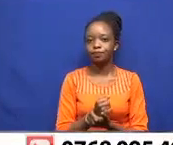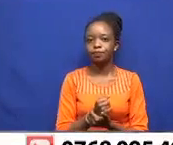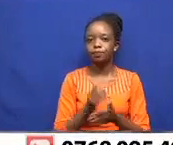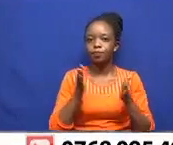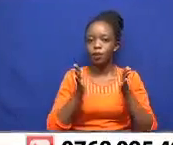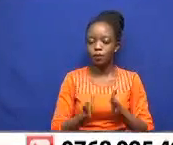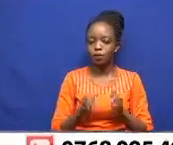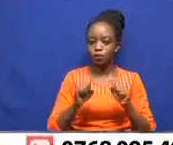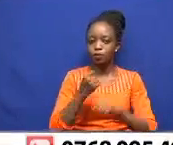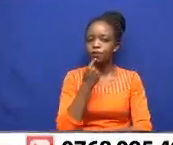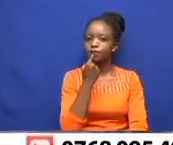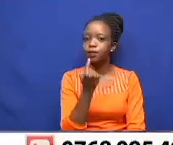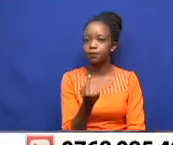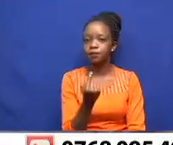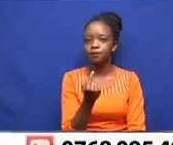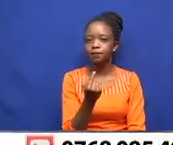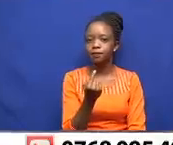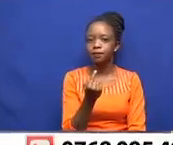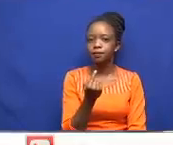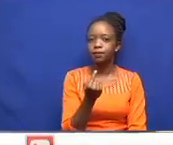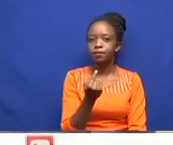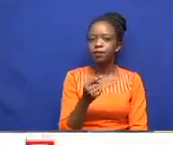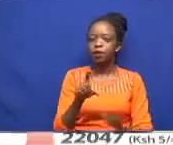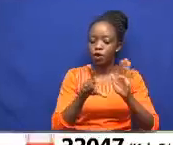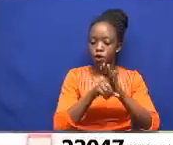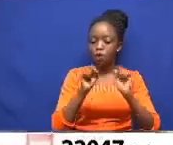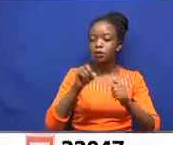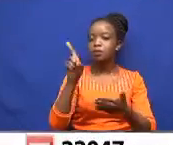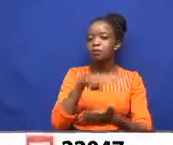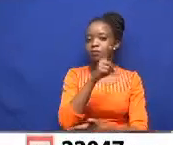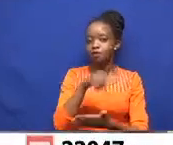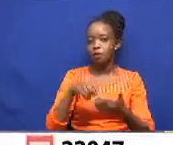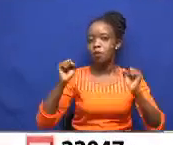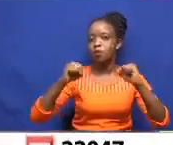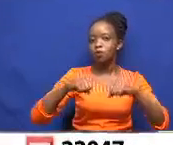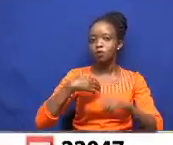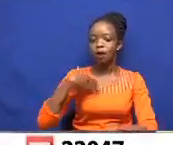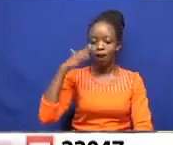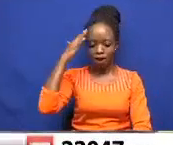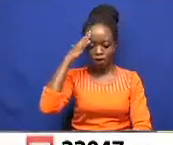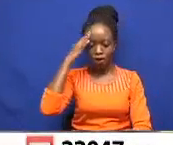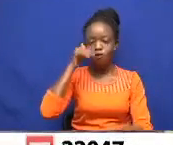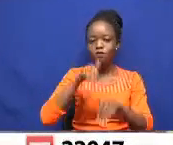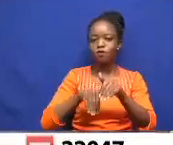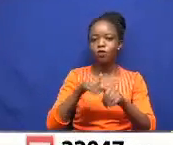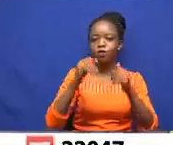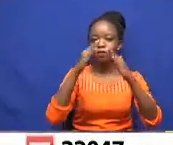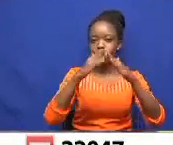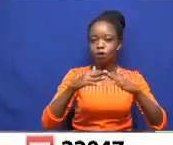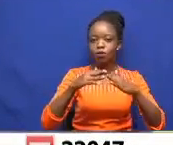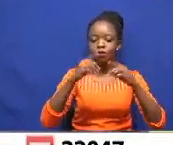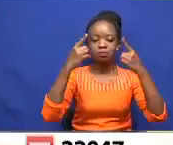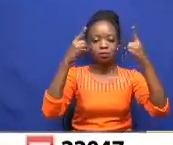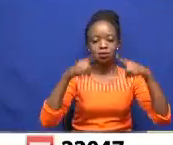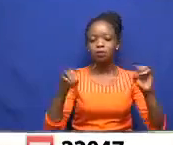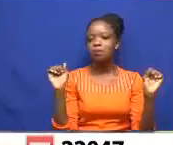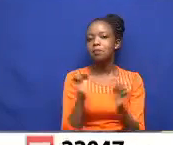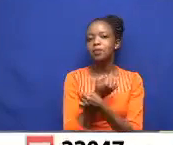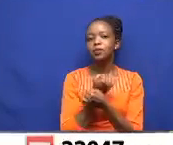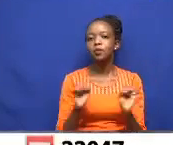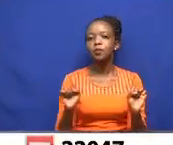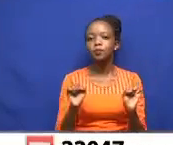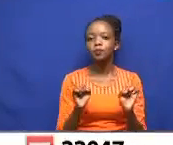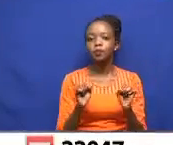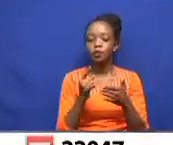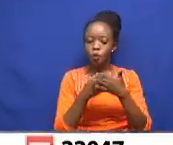uncertain times it is illegality, it will be defeated because I know the mood of the House, it will not succeed. What